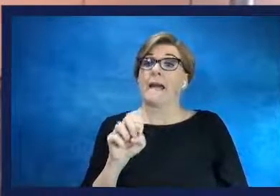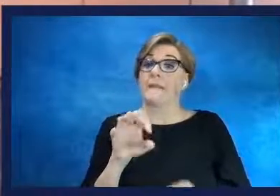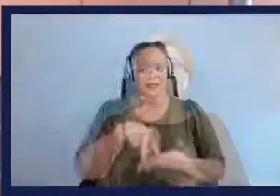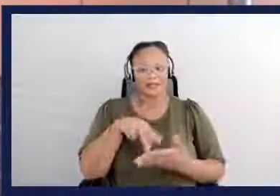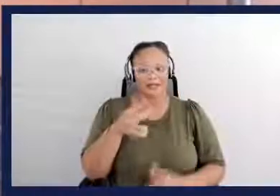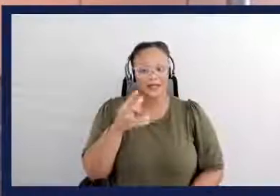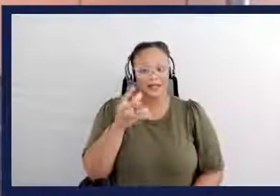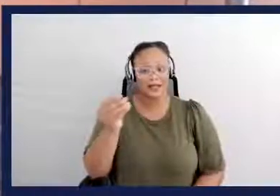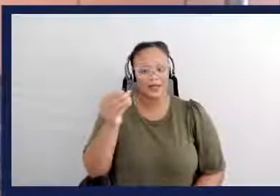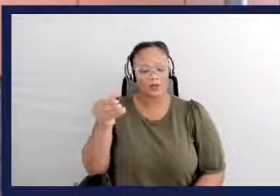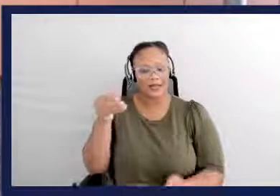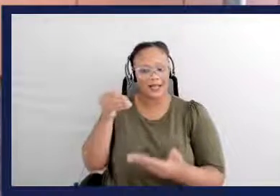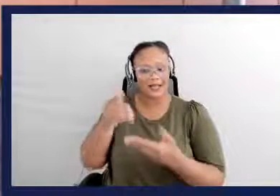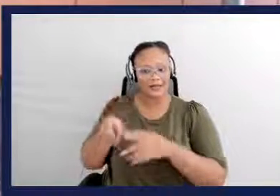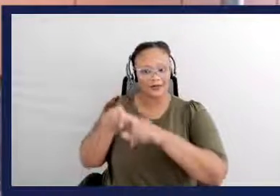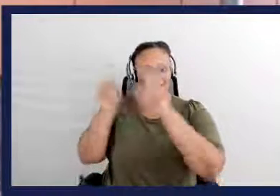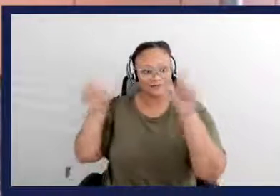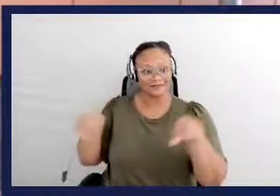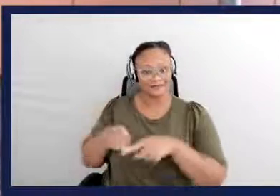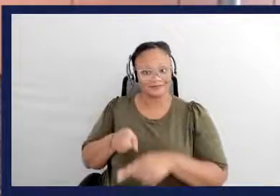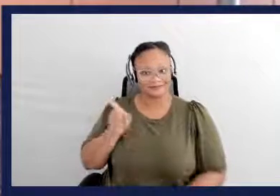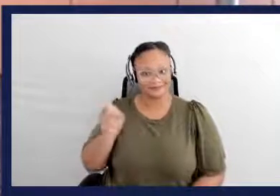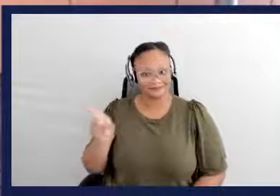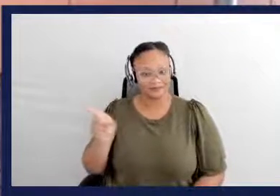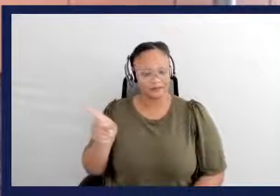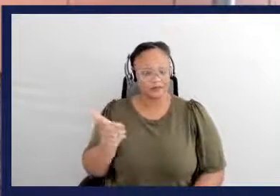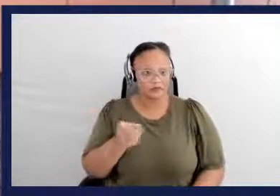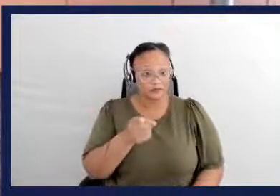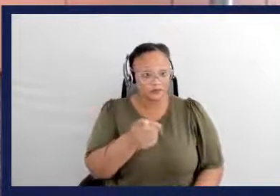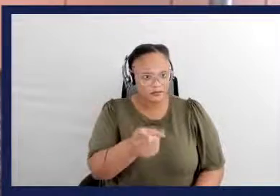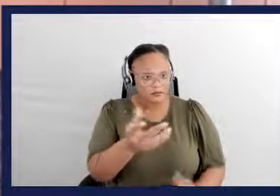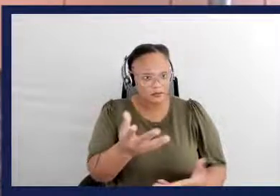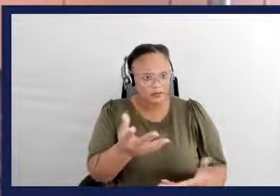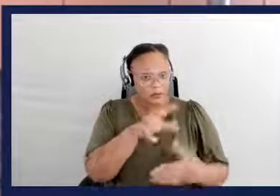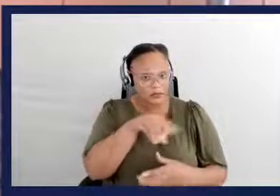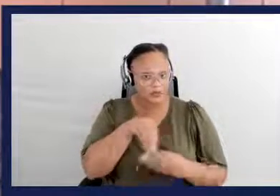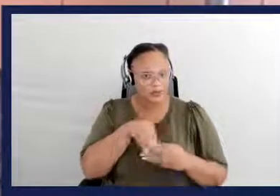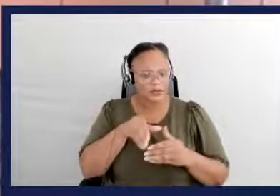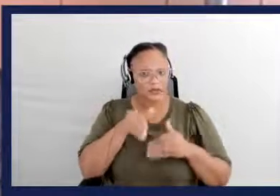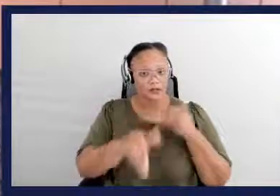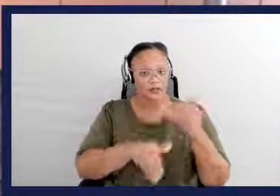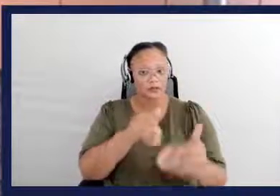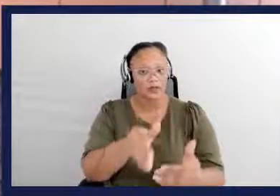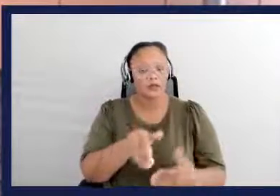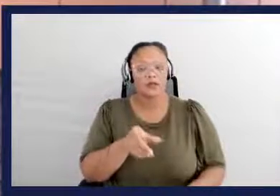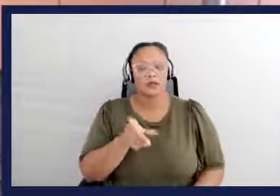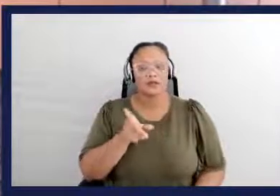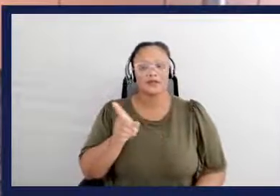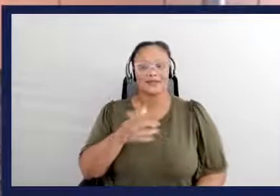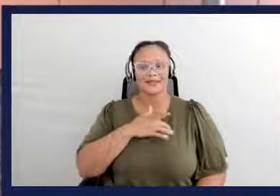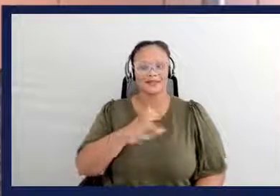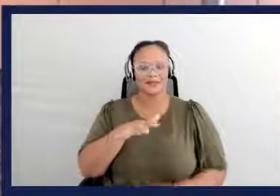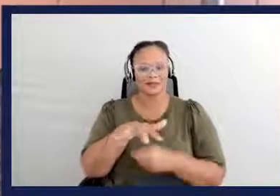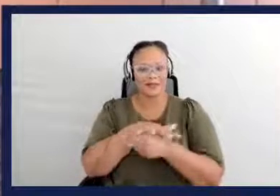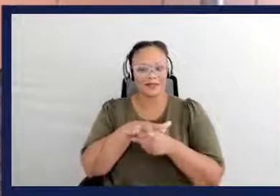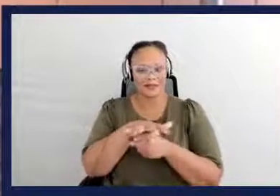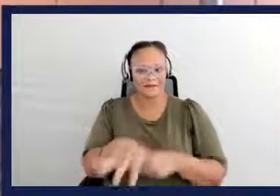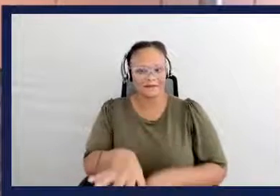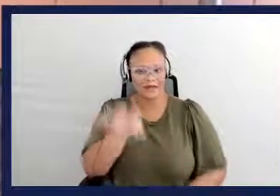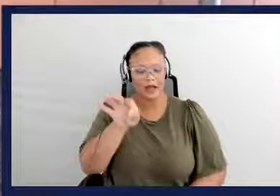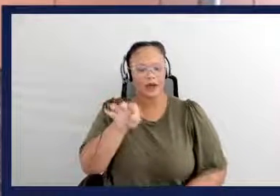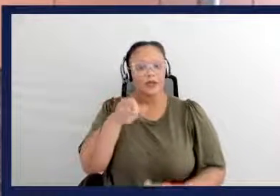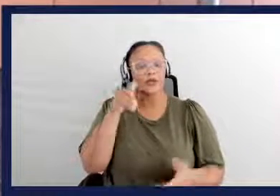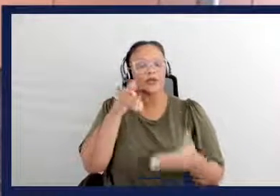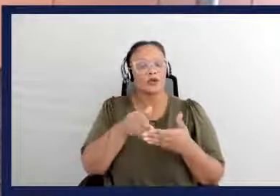signs. Now, for a voter that would be wanting to participate in this process, these are usually located in the closest parking